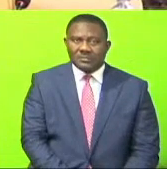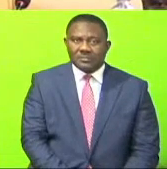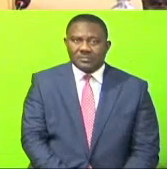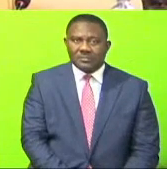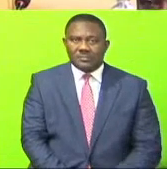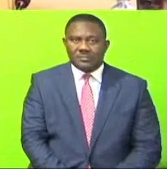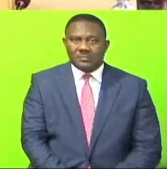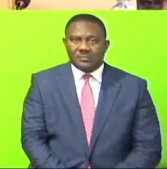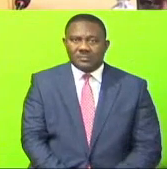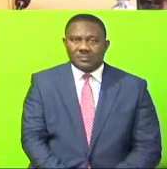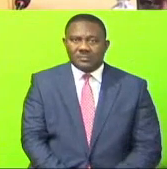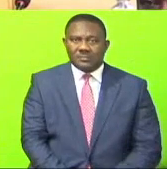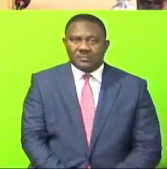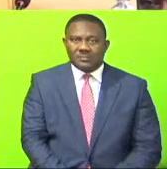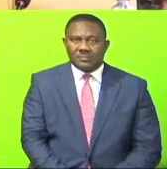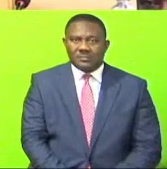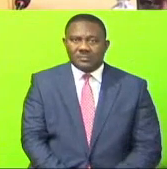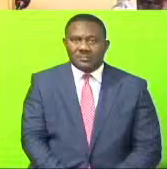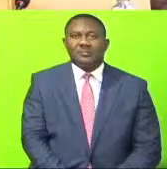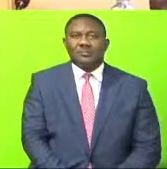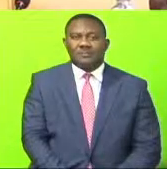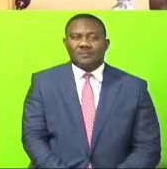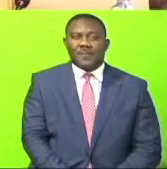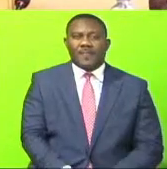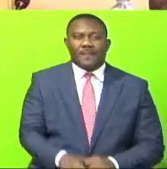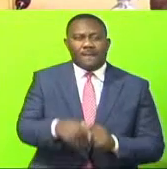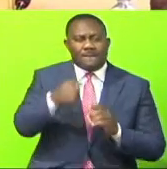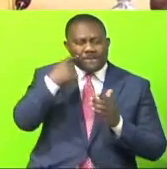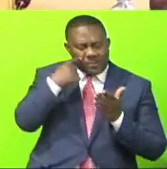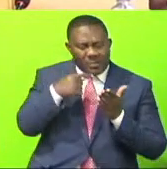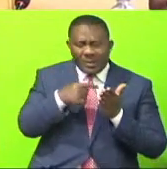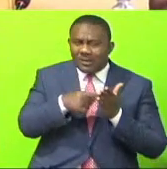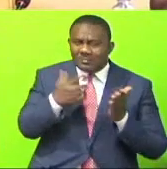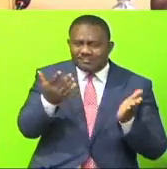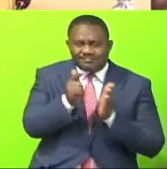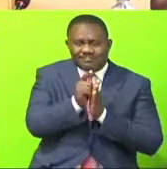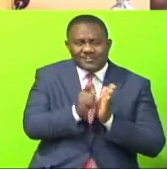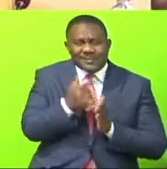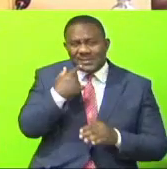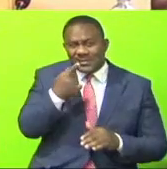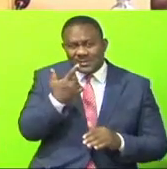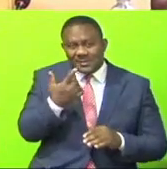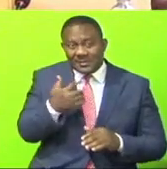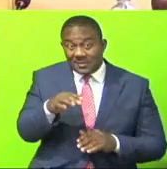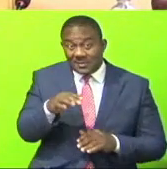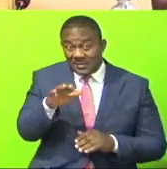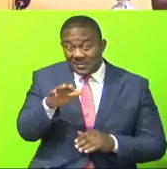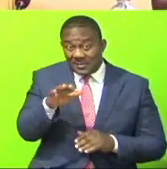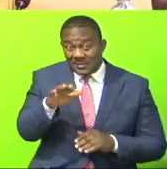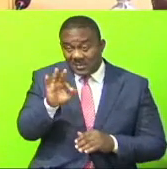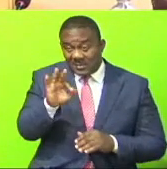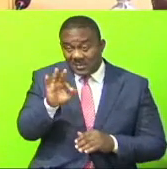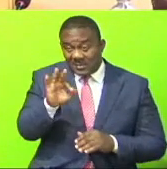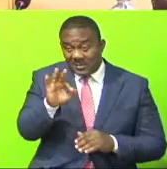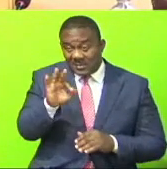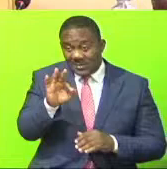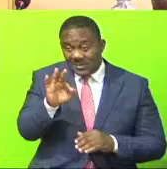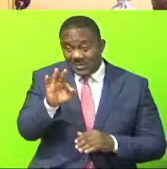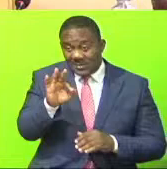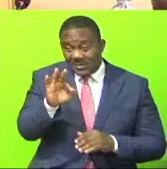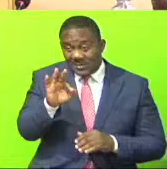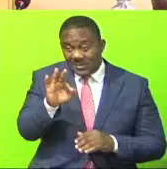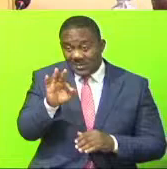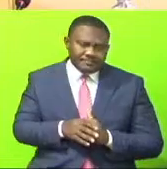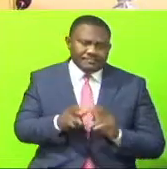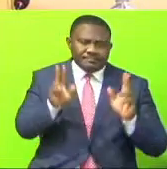party, let's look at what the provision is saying in 97H. A member of